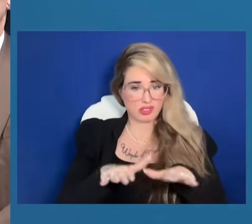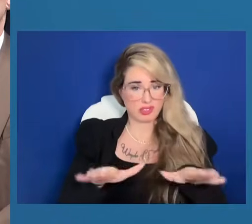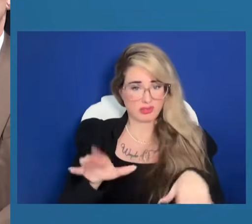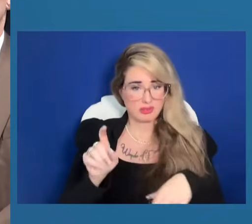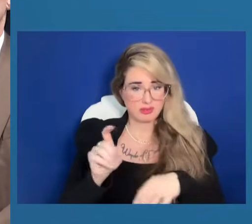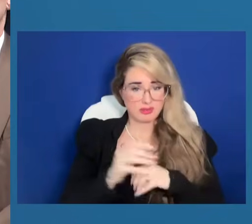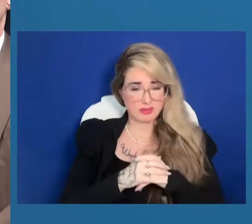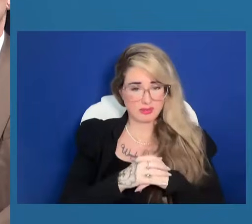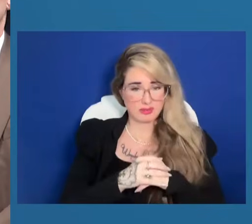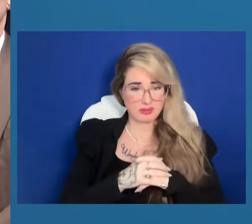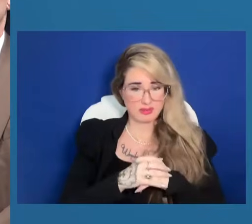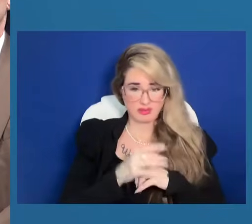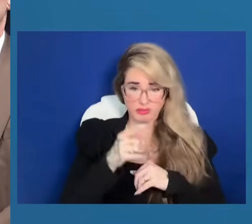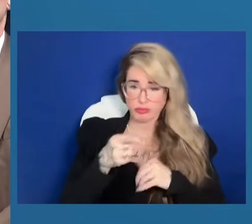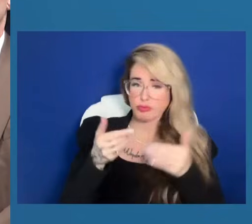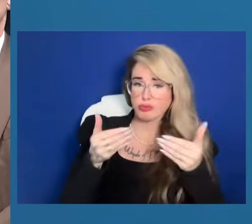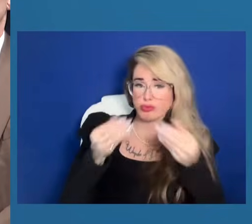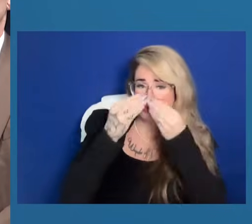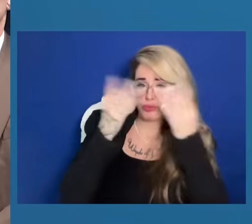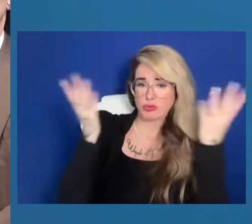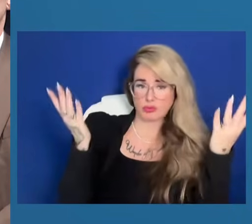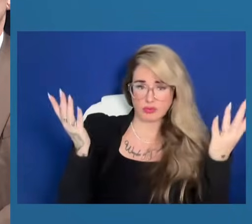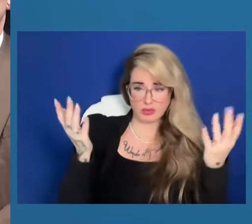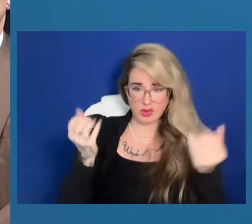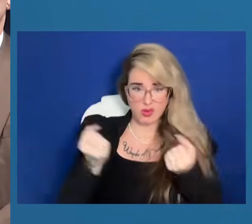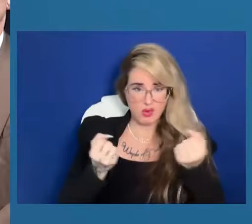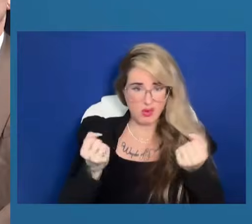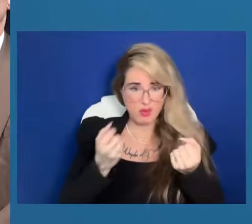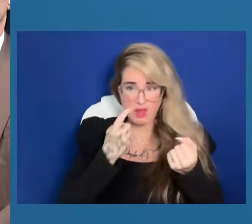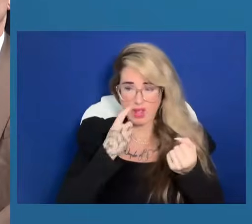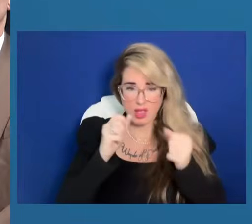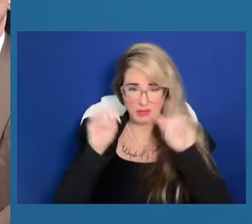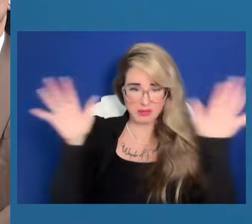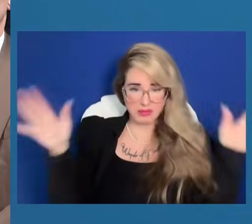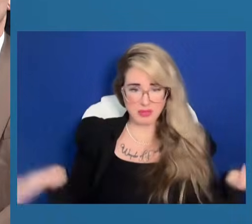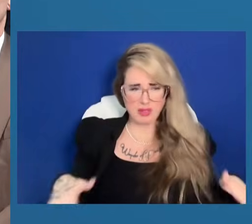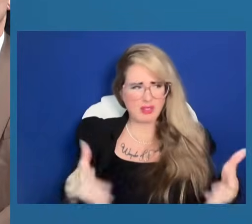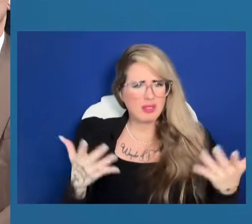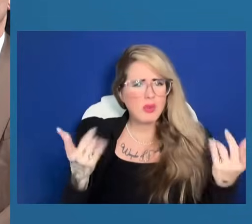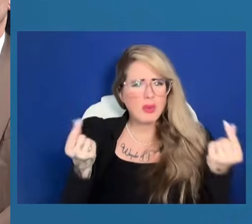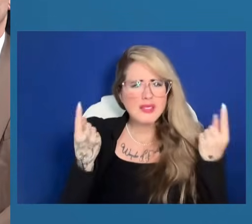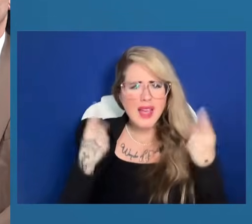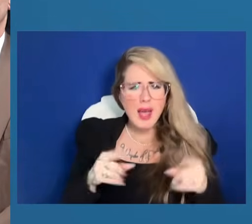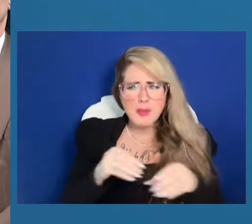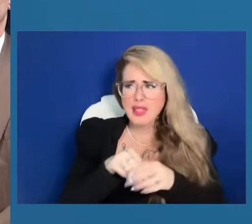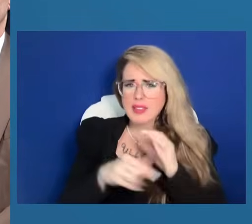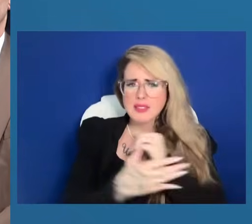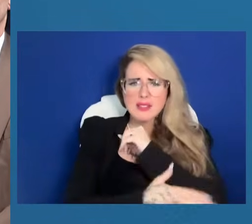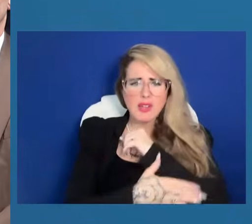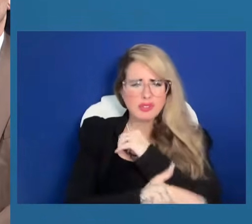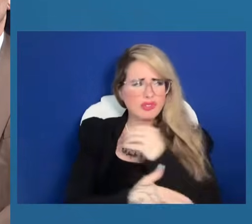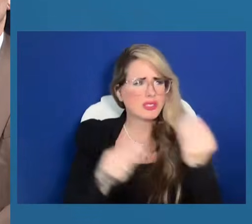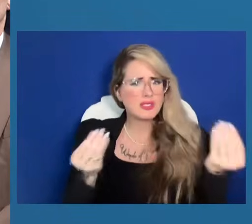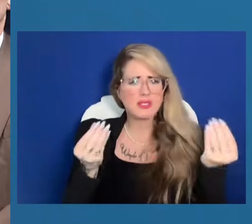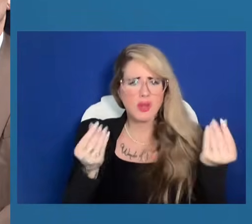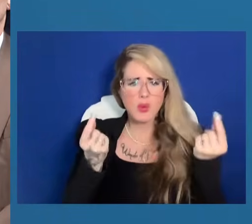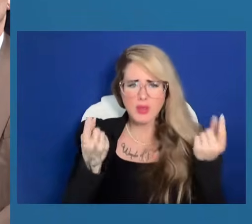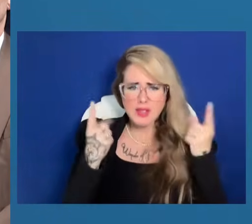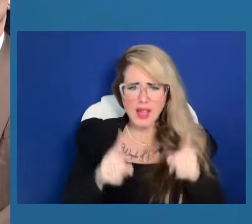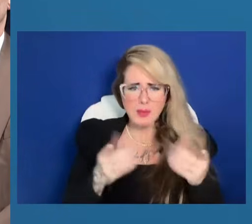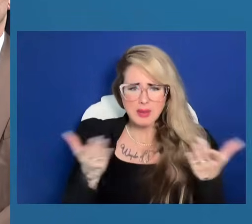And you expose them like that? My God, what has happened to this country? What has happened here?